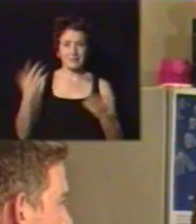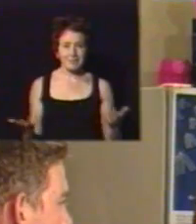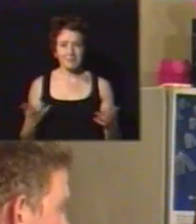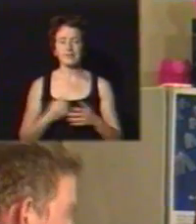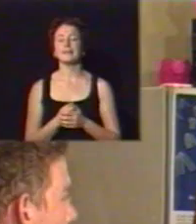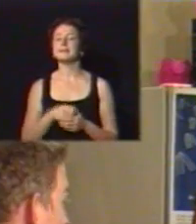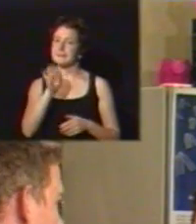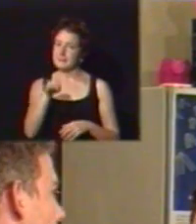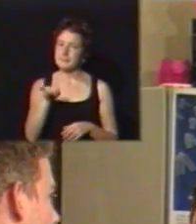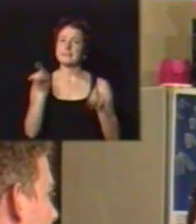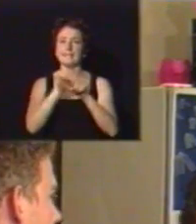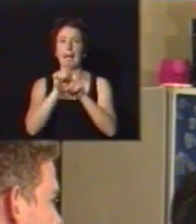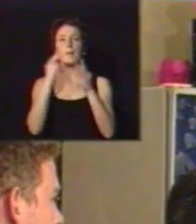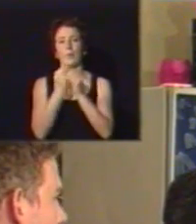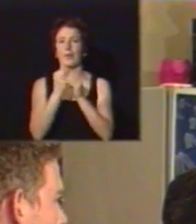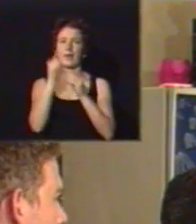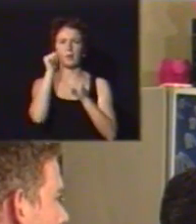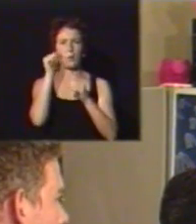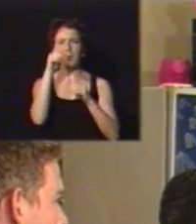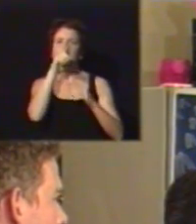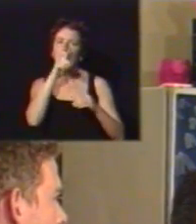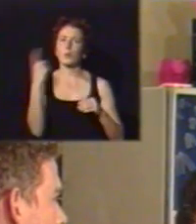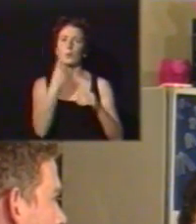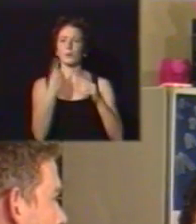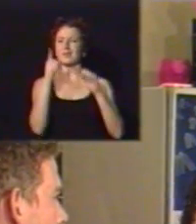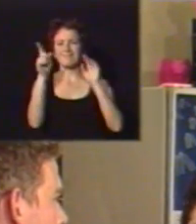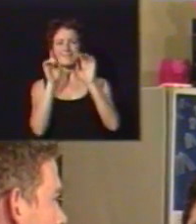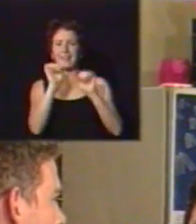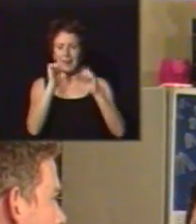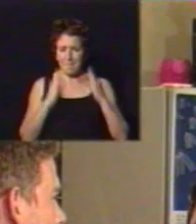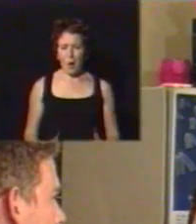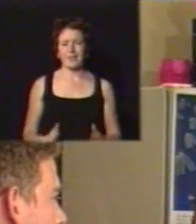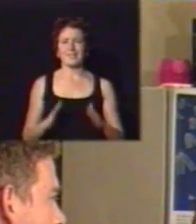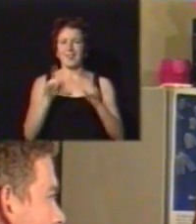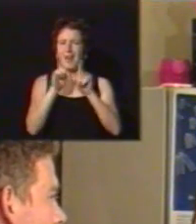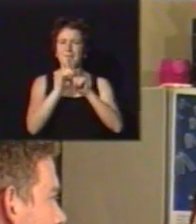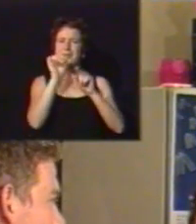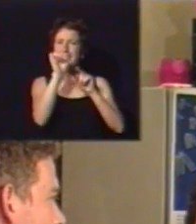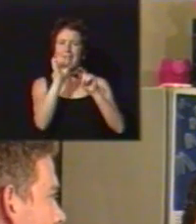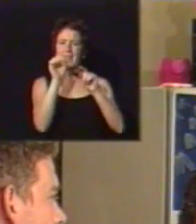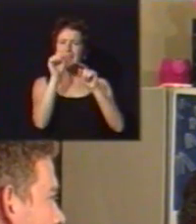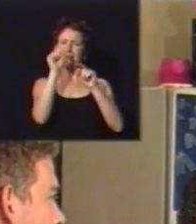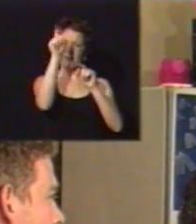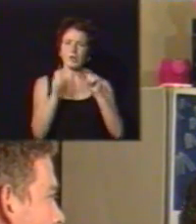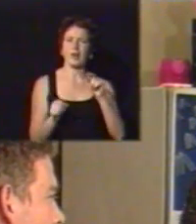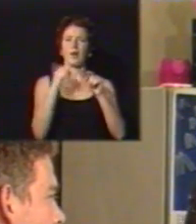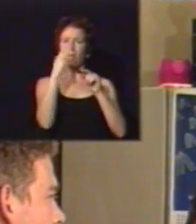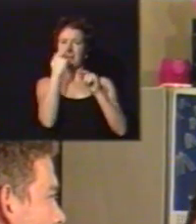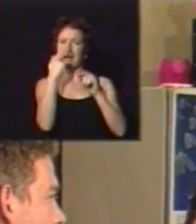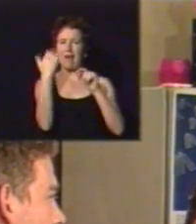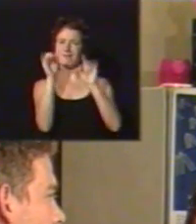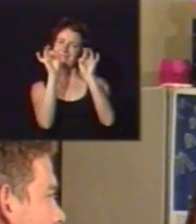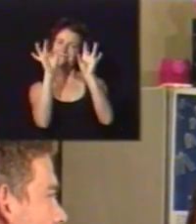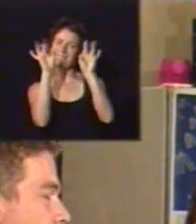female genital mutilation, totally banned. Yeah. Mm. Doesn't matter if it's for religious reasons or whatever. Mm. It's just